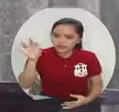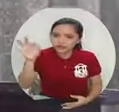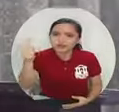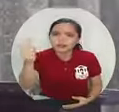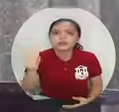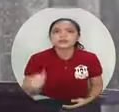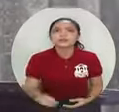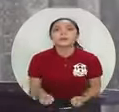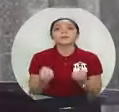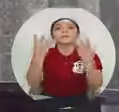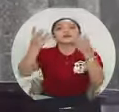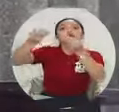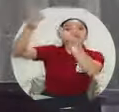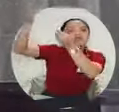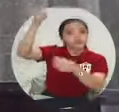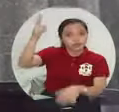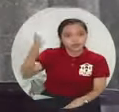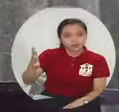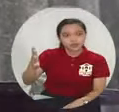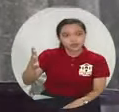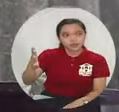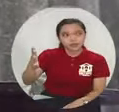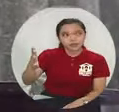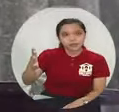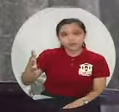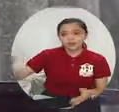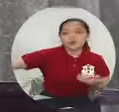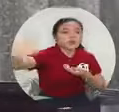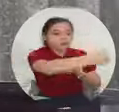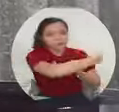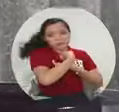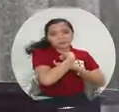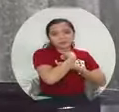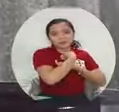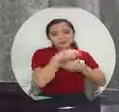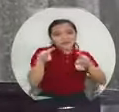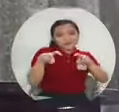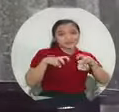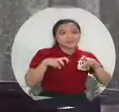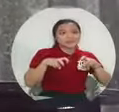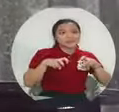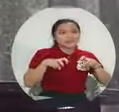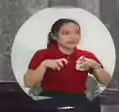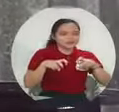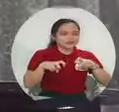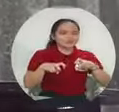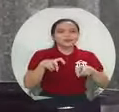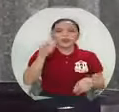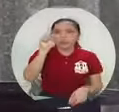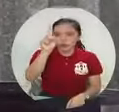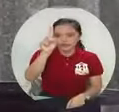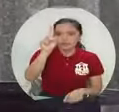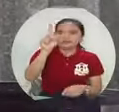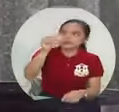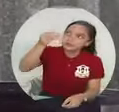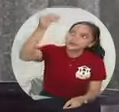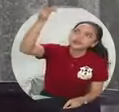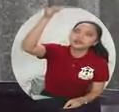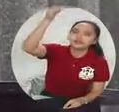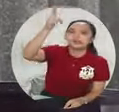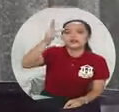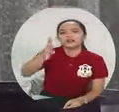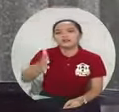blood, there is no remission of sin. So with those sacrifices of animals, it